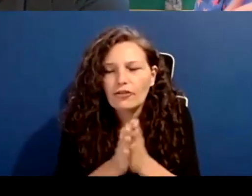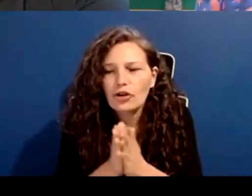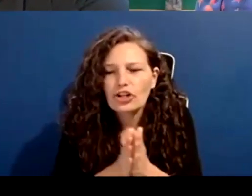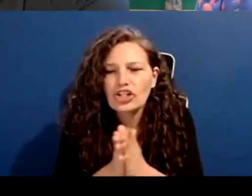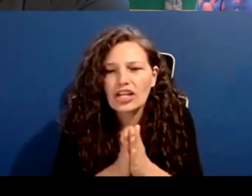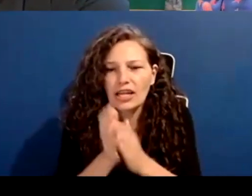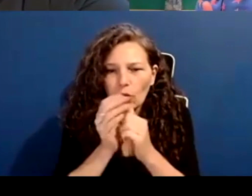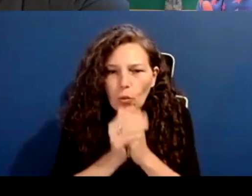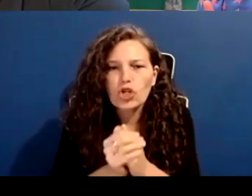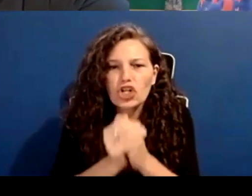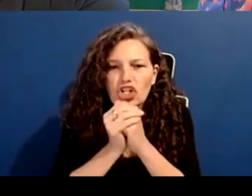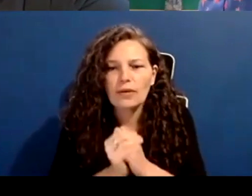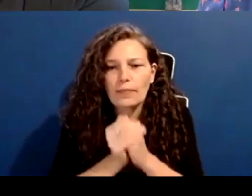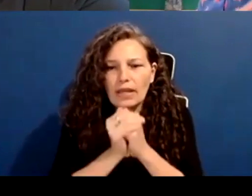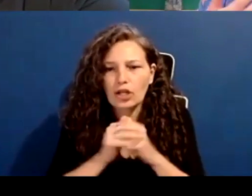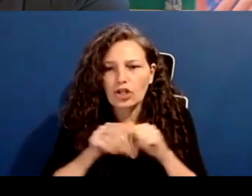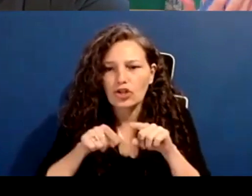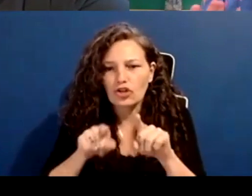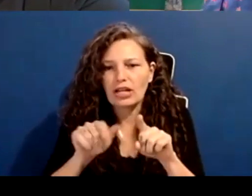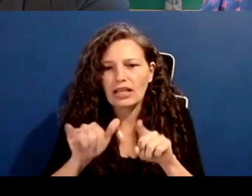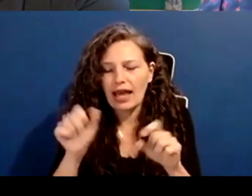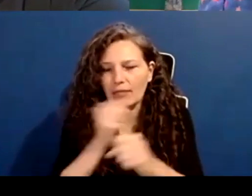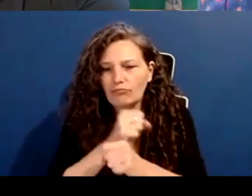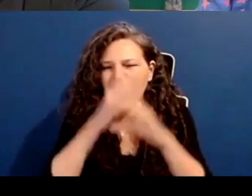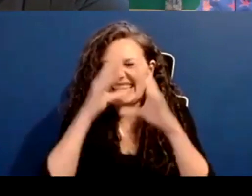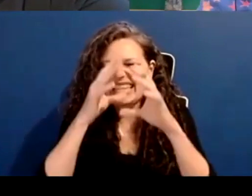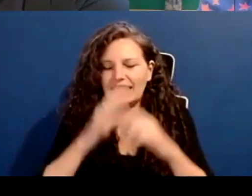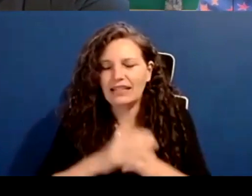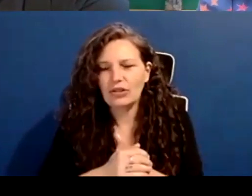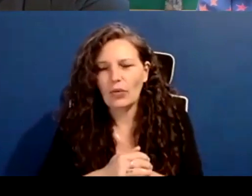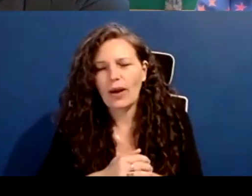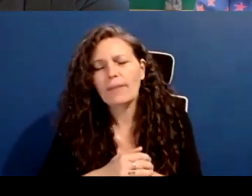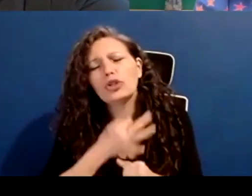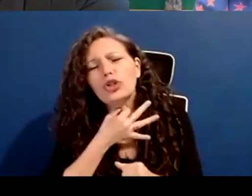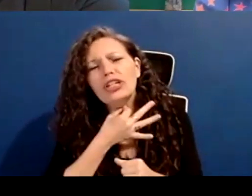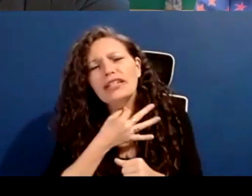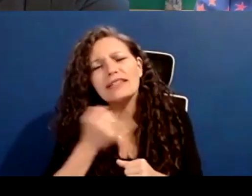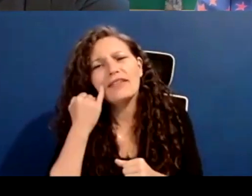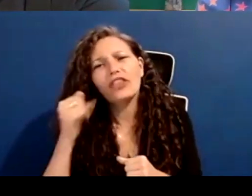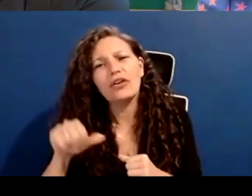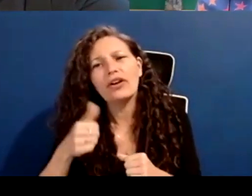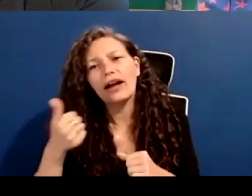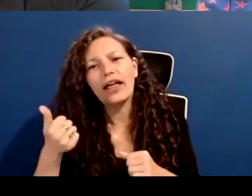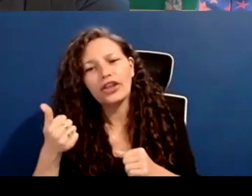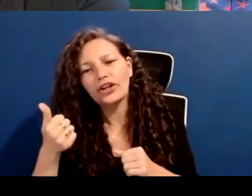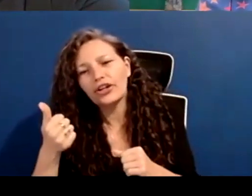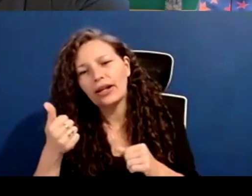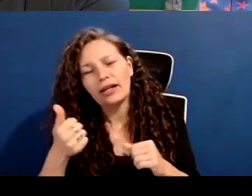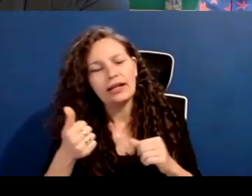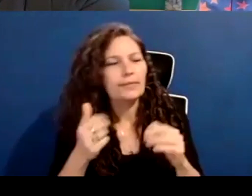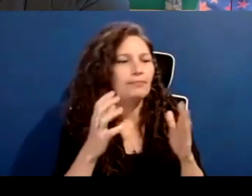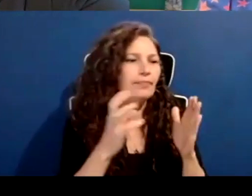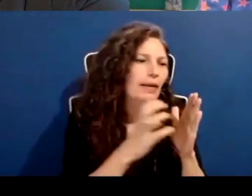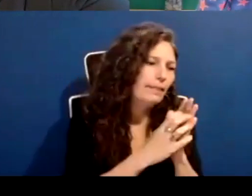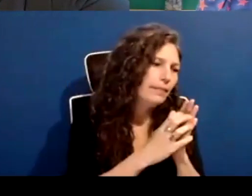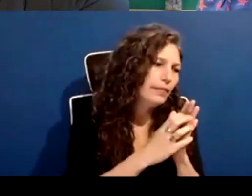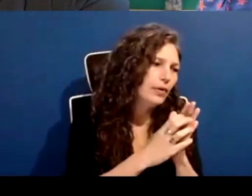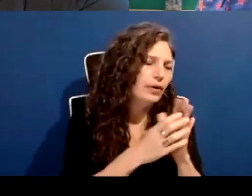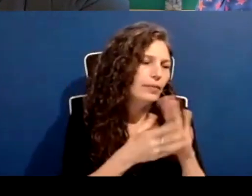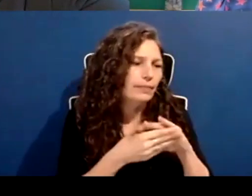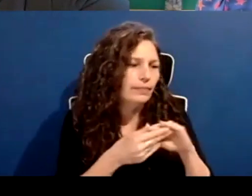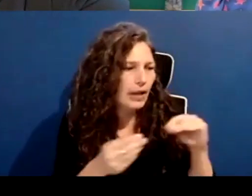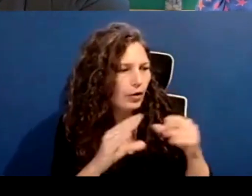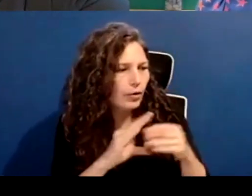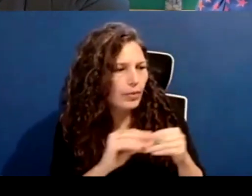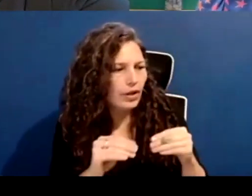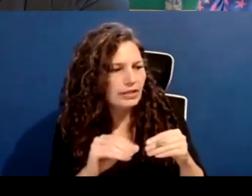are other passages or verses or parables that you think of when you think of